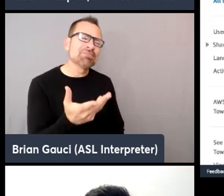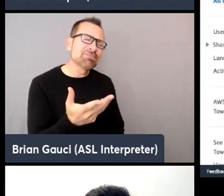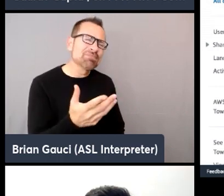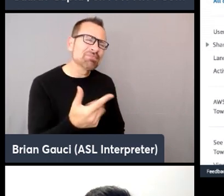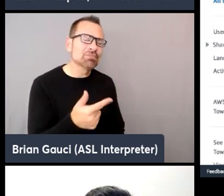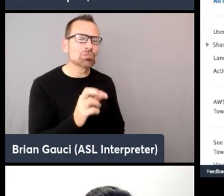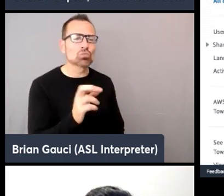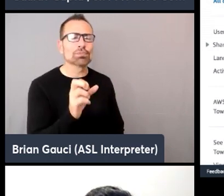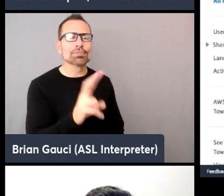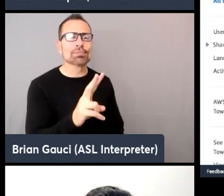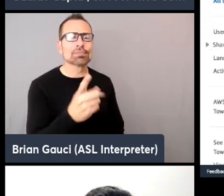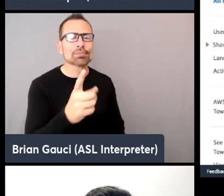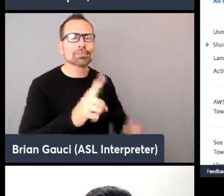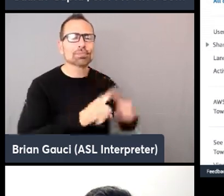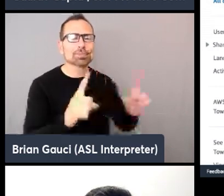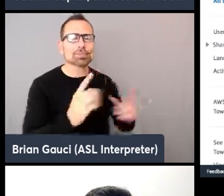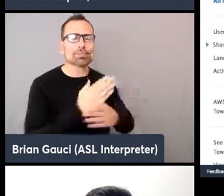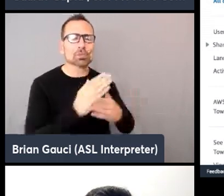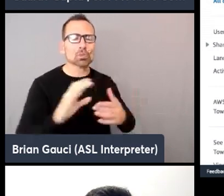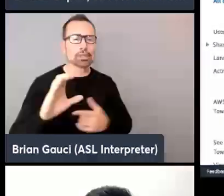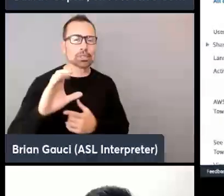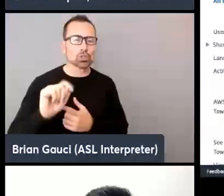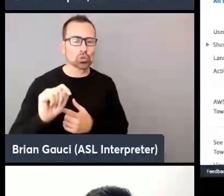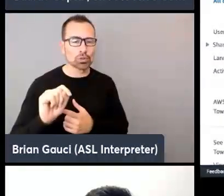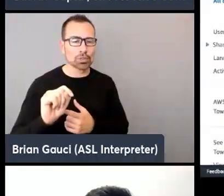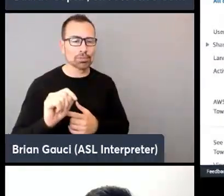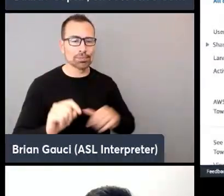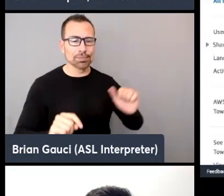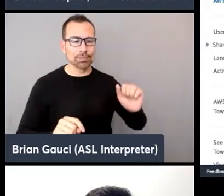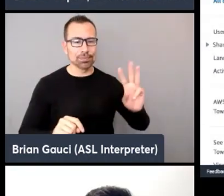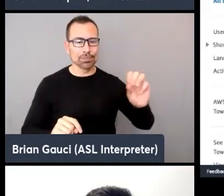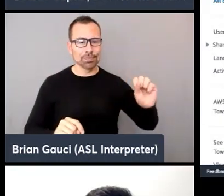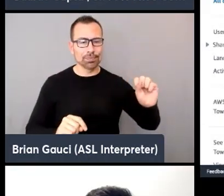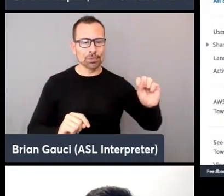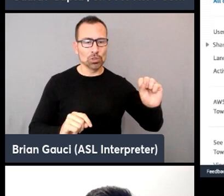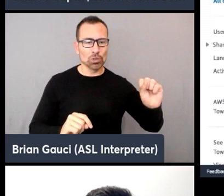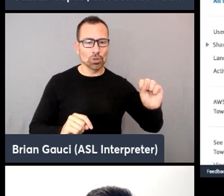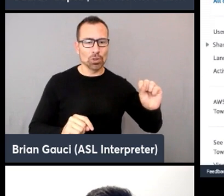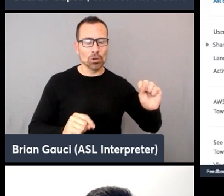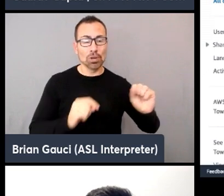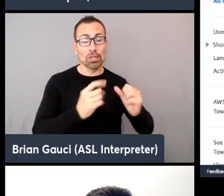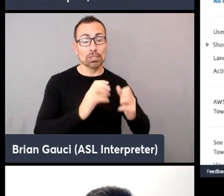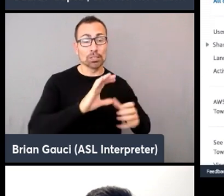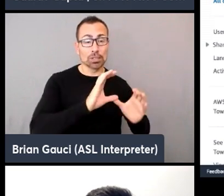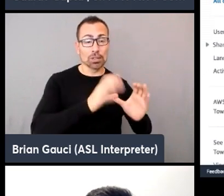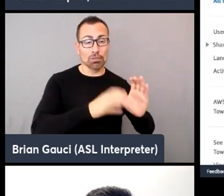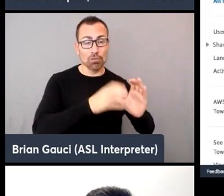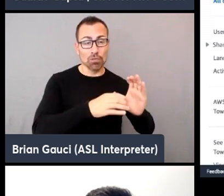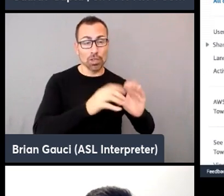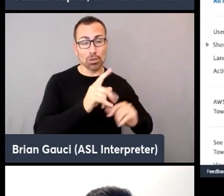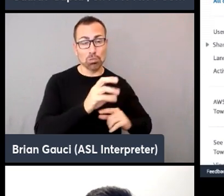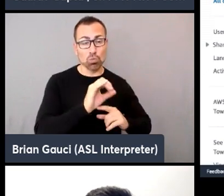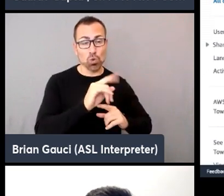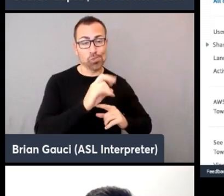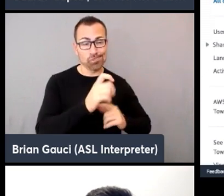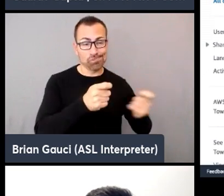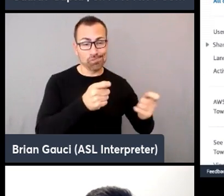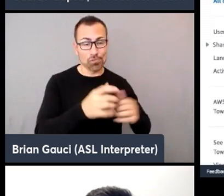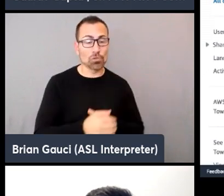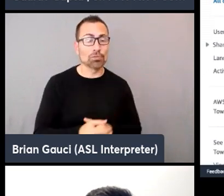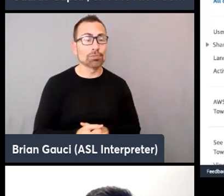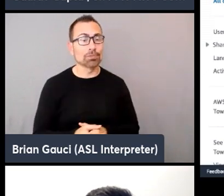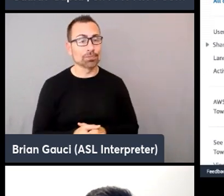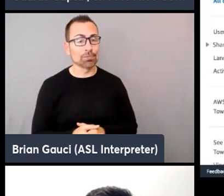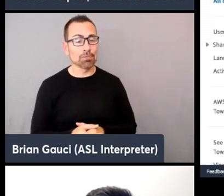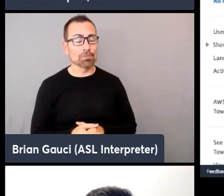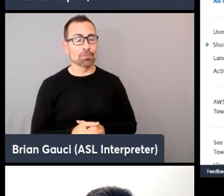what's the difference between Control Tower and AWS Config proactive controls? Sure. So, Jeff,